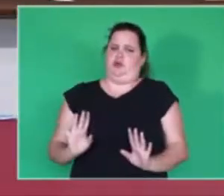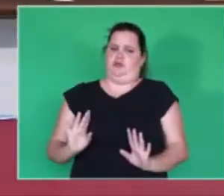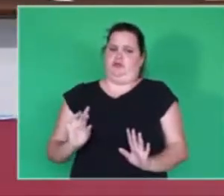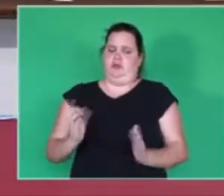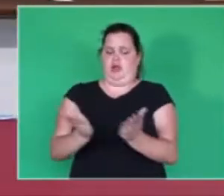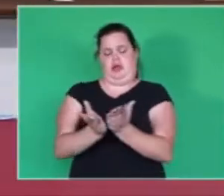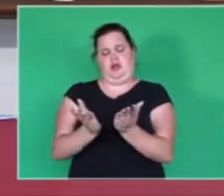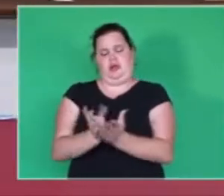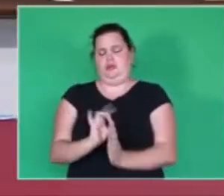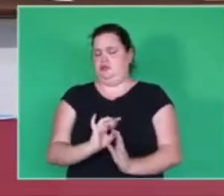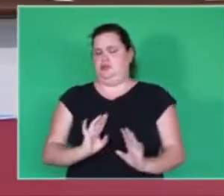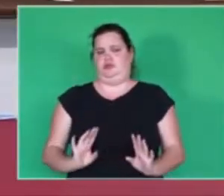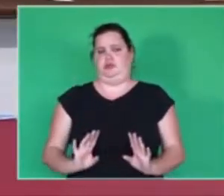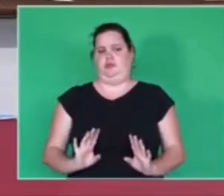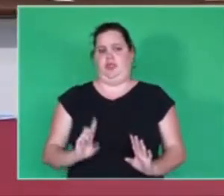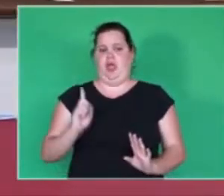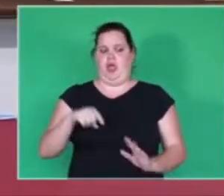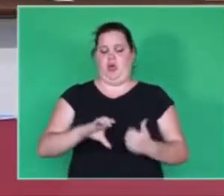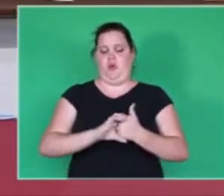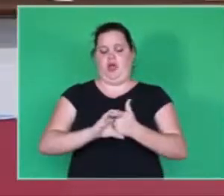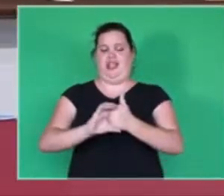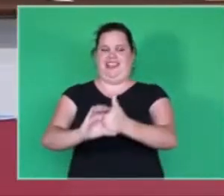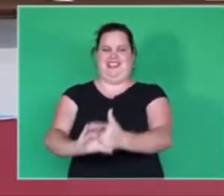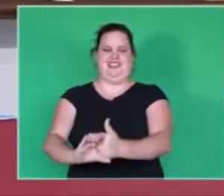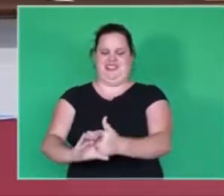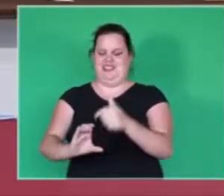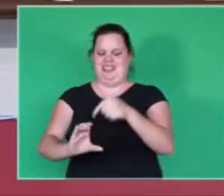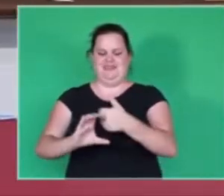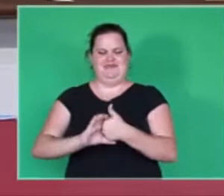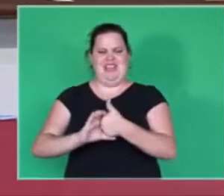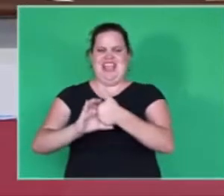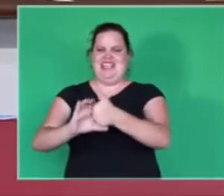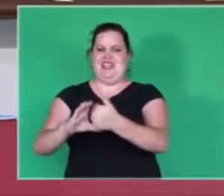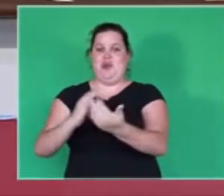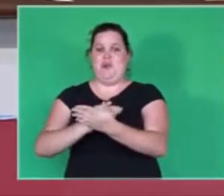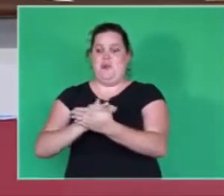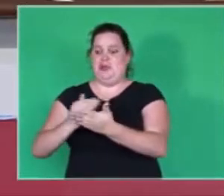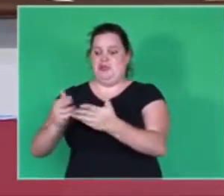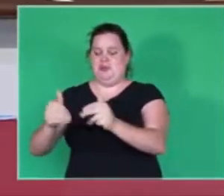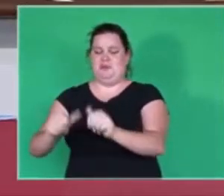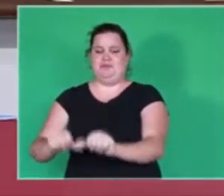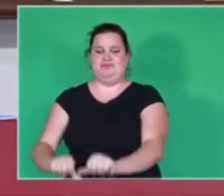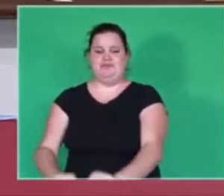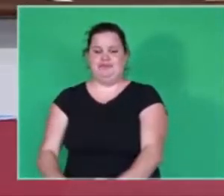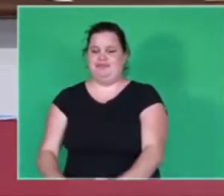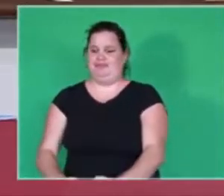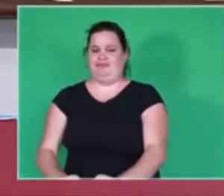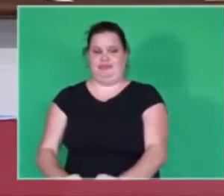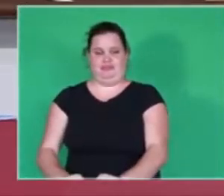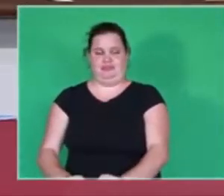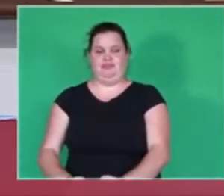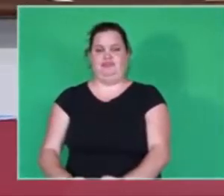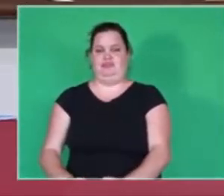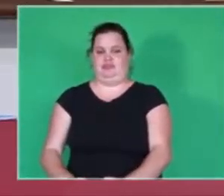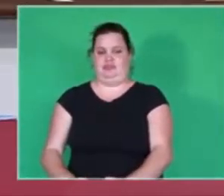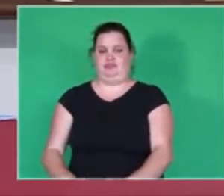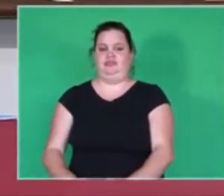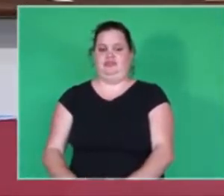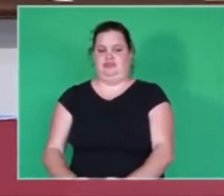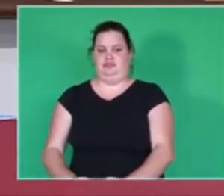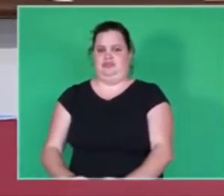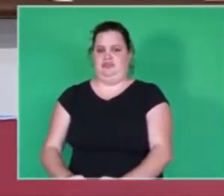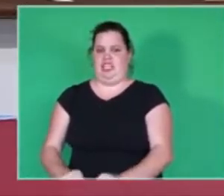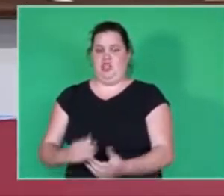This was Christianity that introduced the whole history